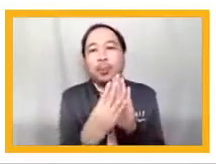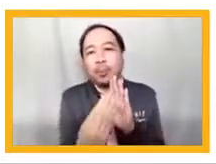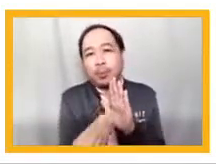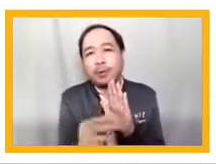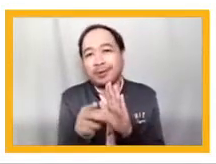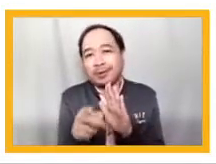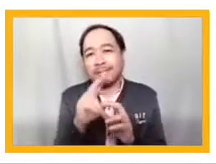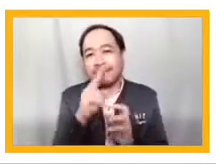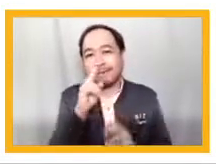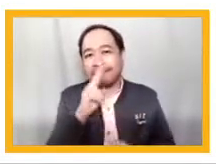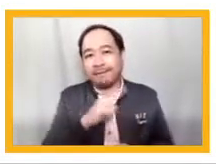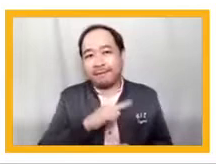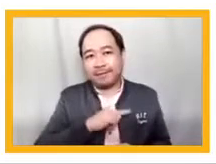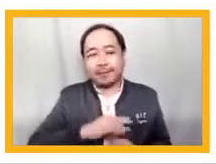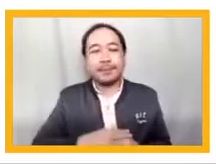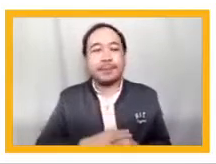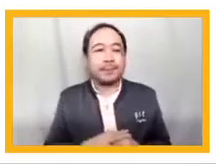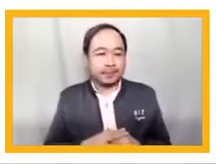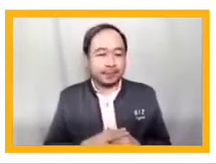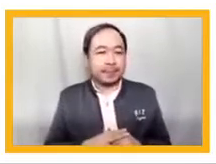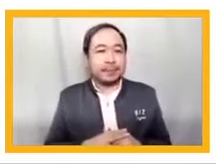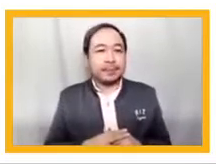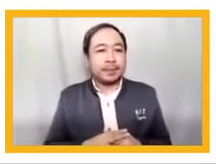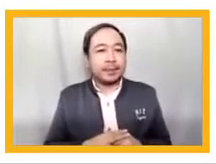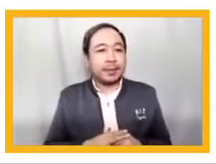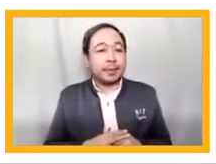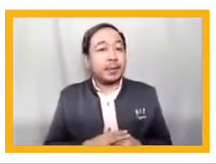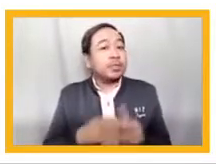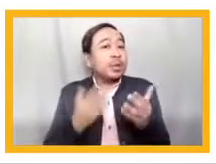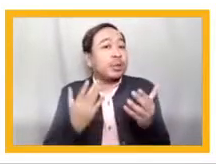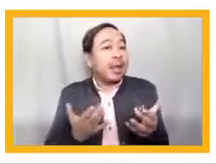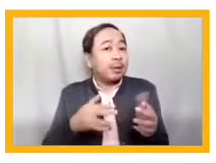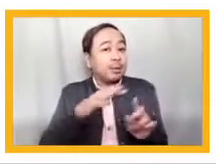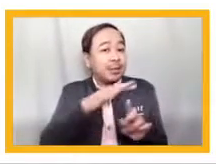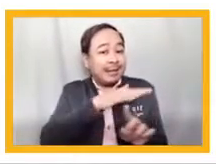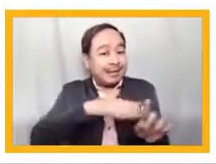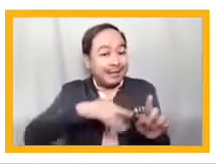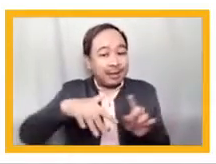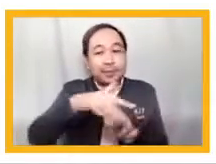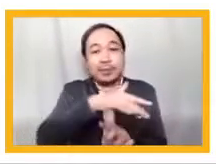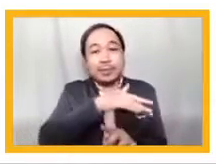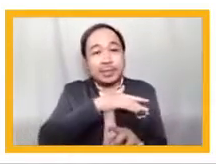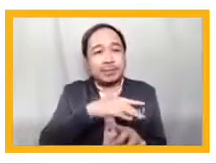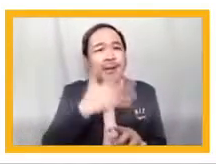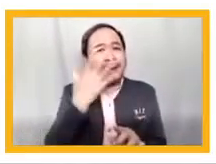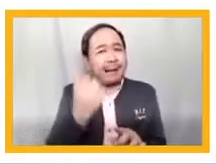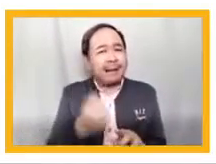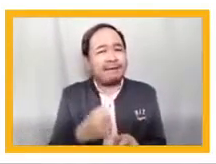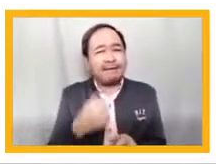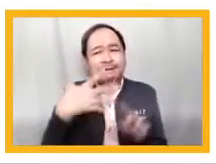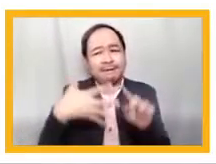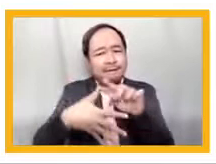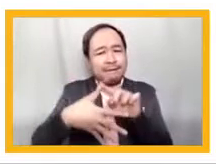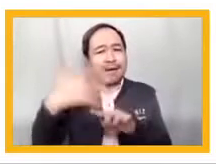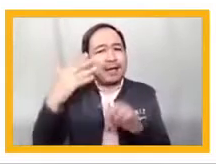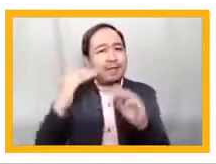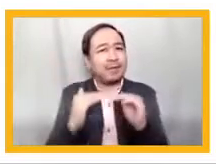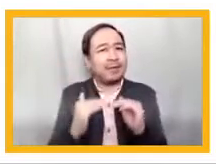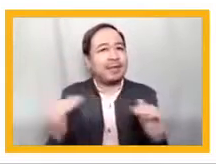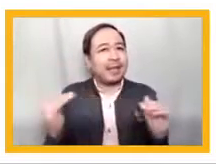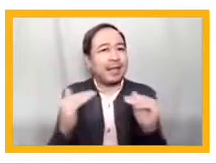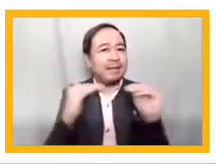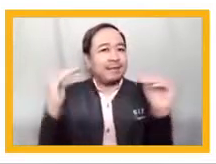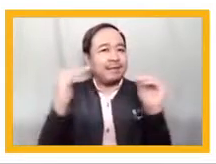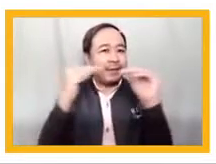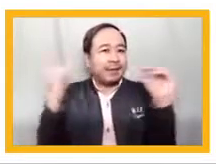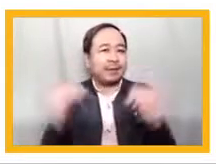So the progress of the our ecosystem can divide into five stages. The first one, 20 years